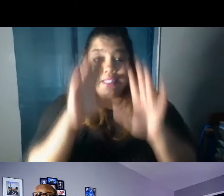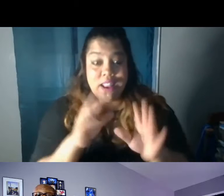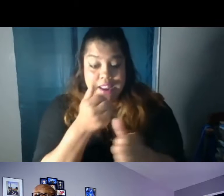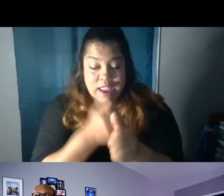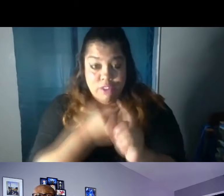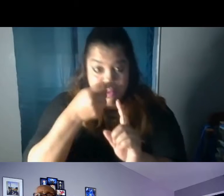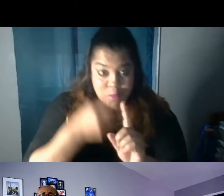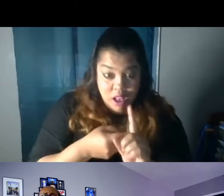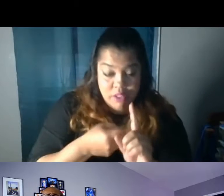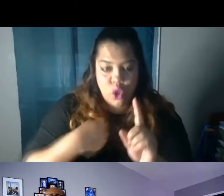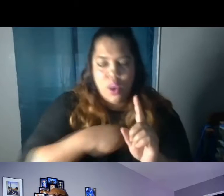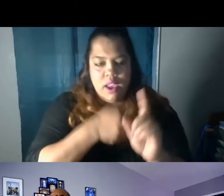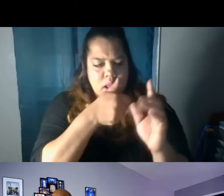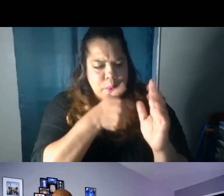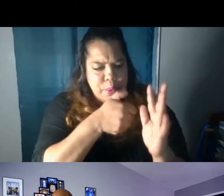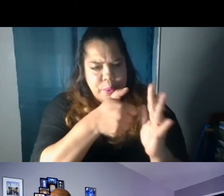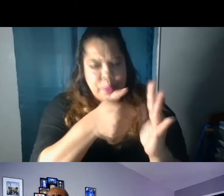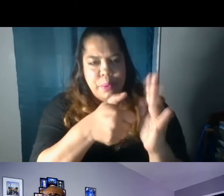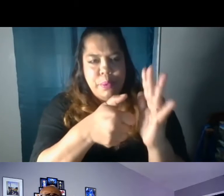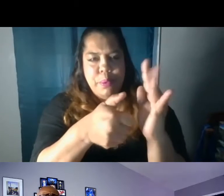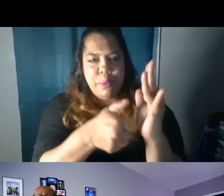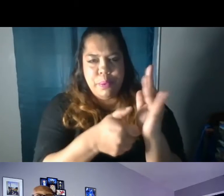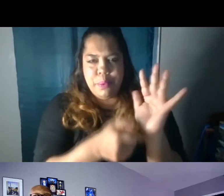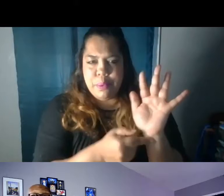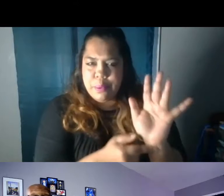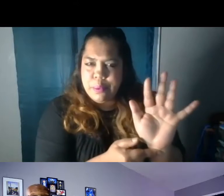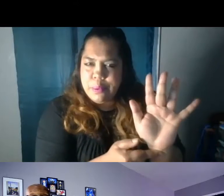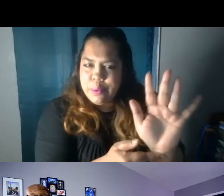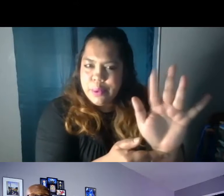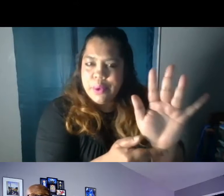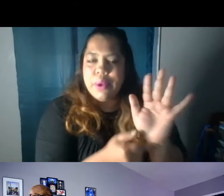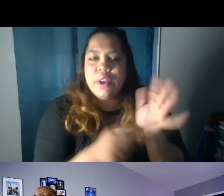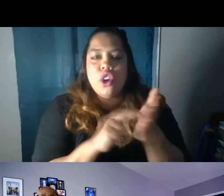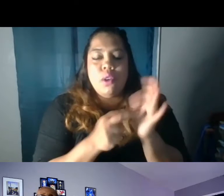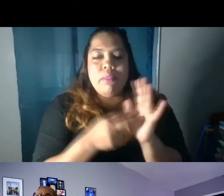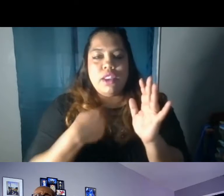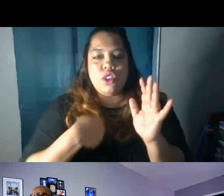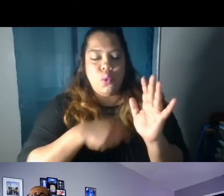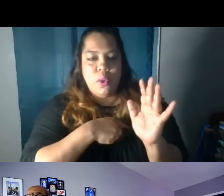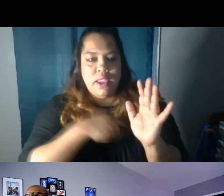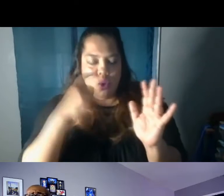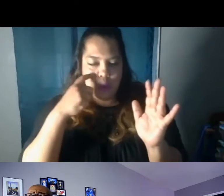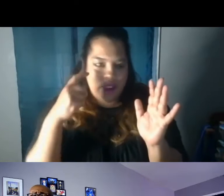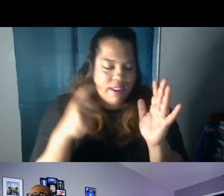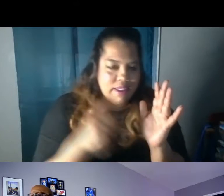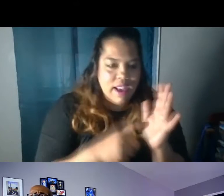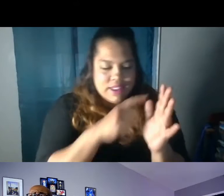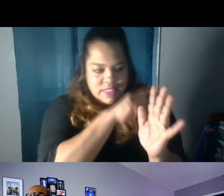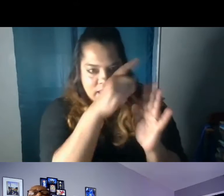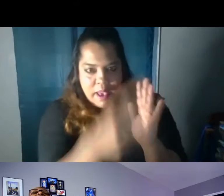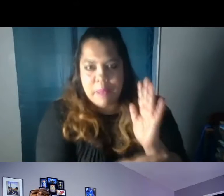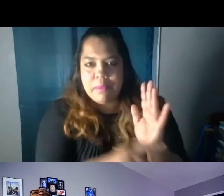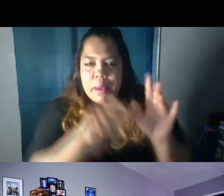path, but we also bless them and recognize the light, the love, and the life-affirming nature